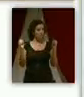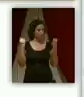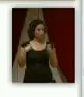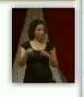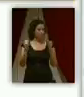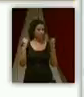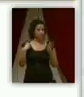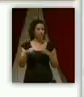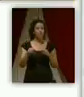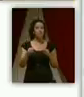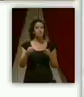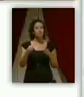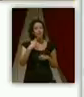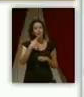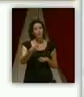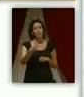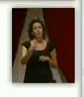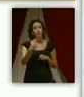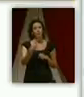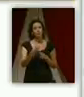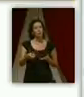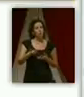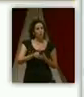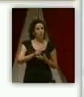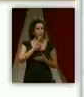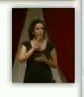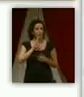This was only a very practical explanation.